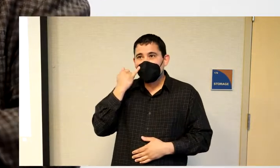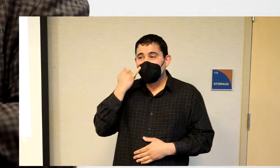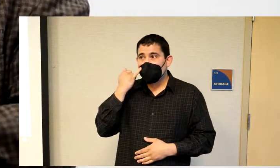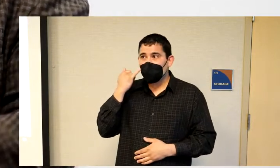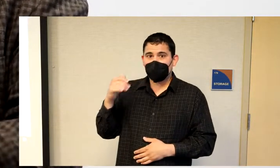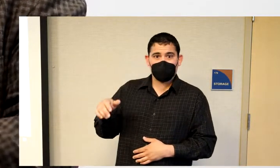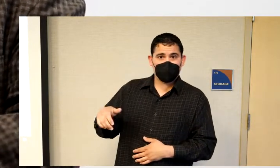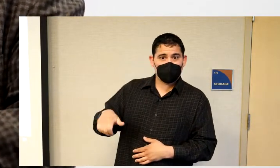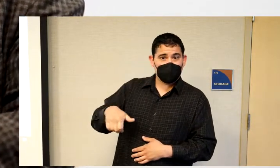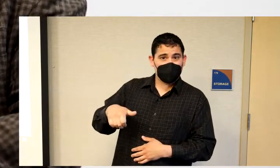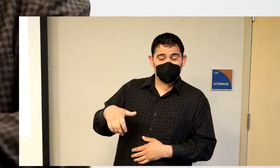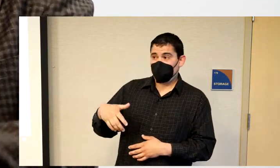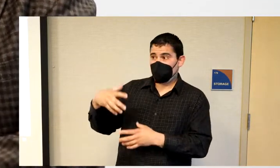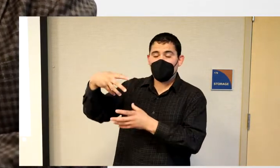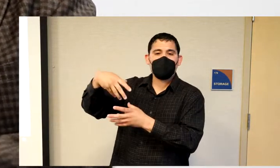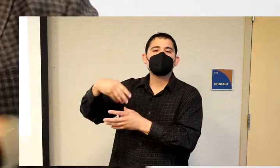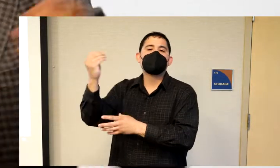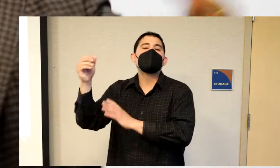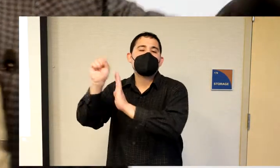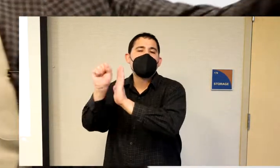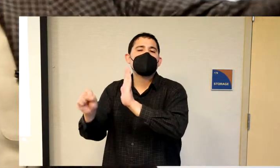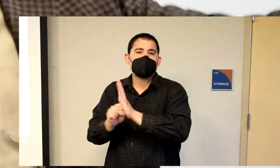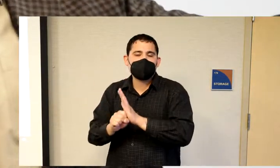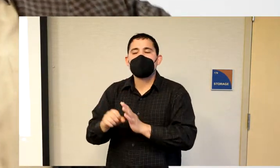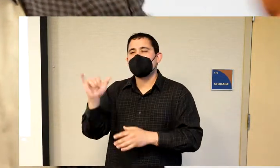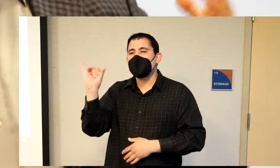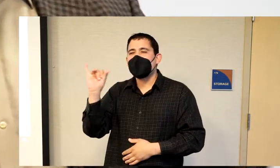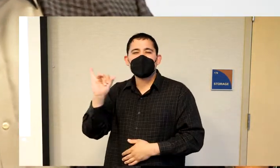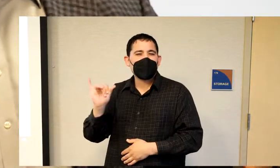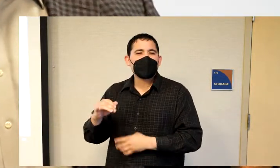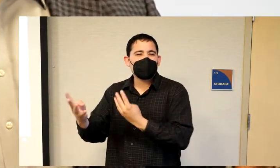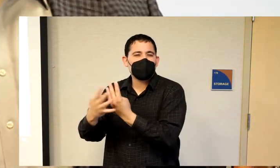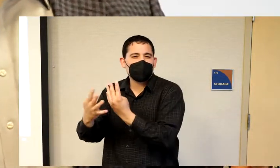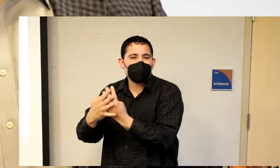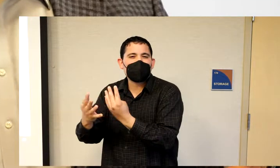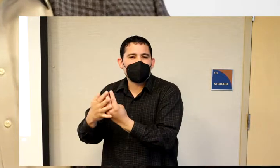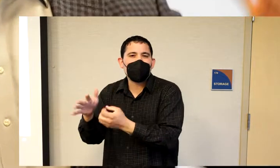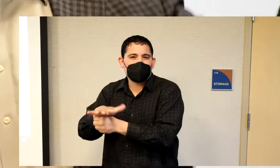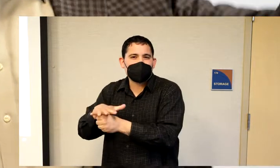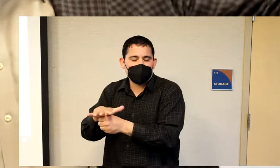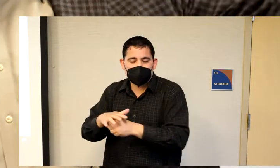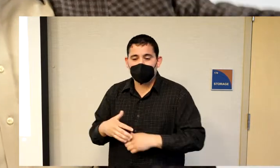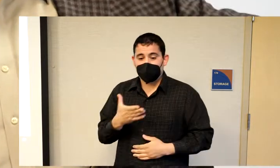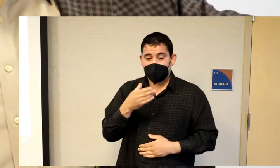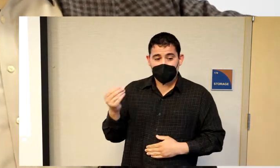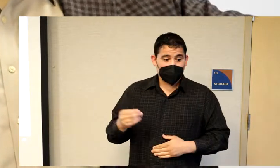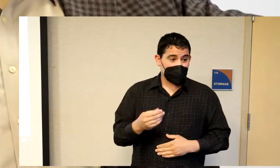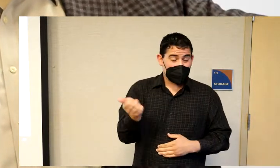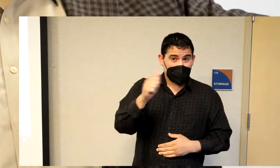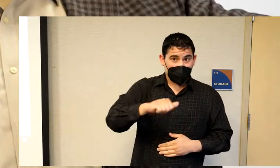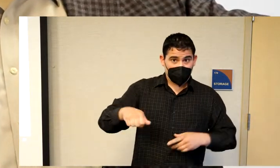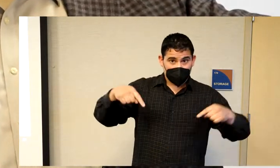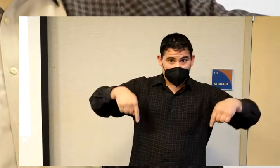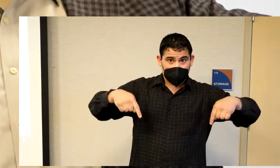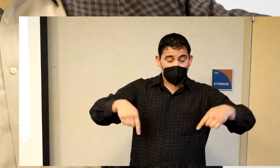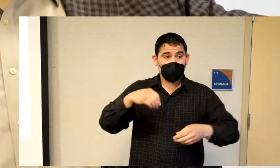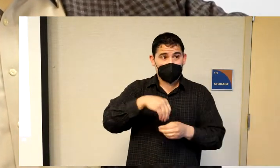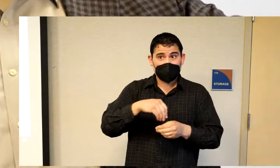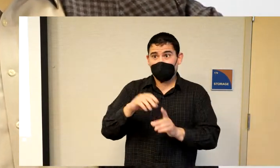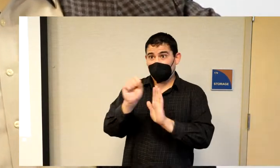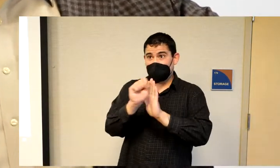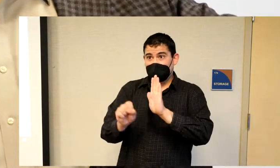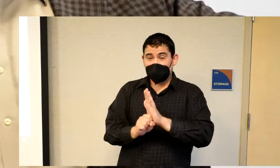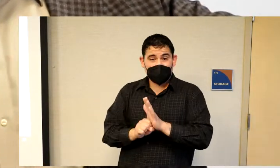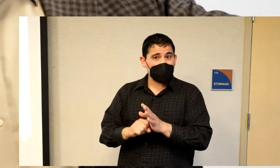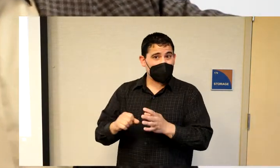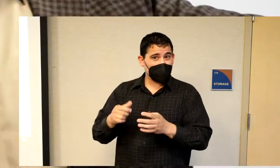facility, those people are zeroed out, and then anyone from the boundaries of your district that is in a state correctional facility someplace